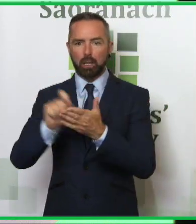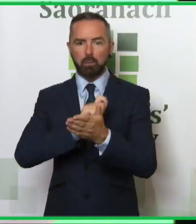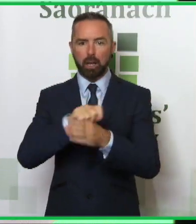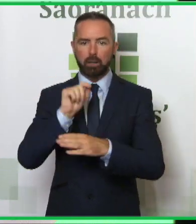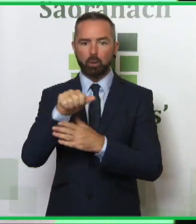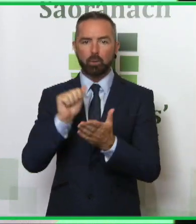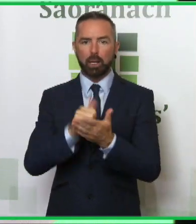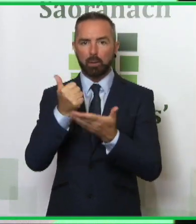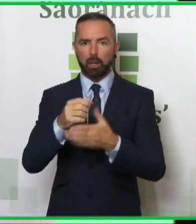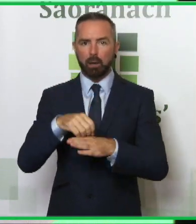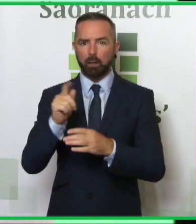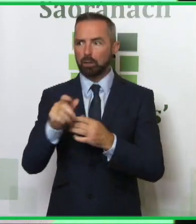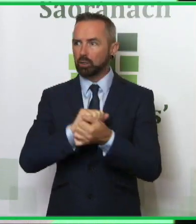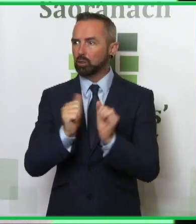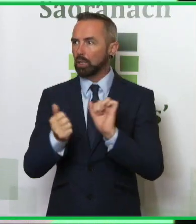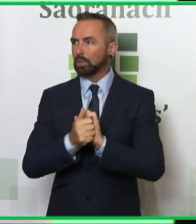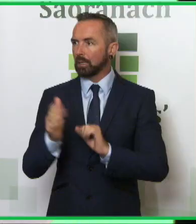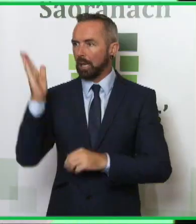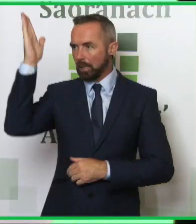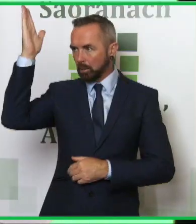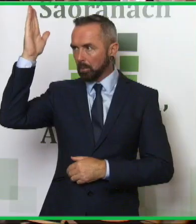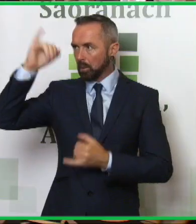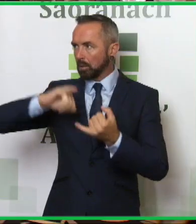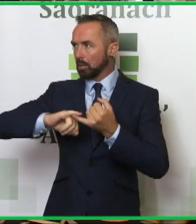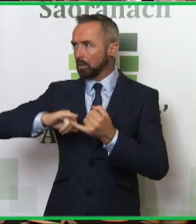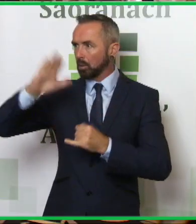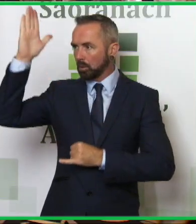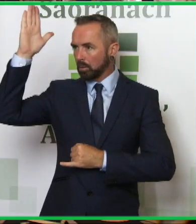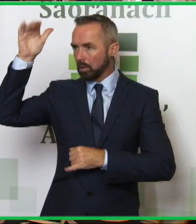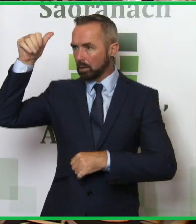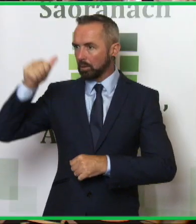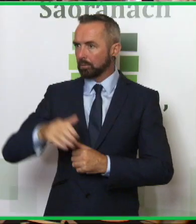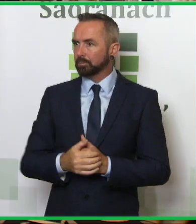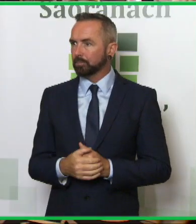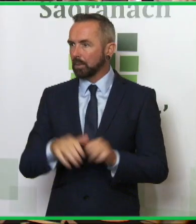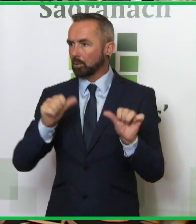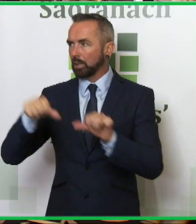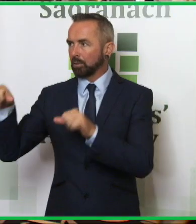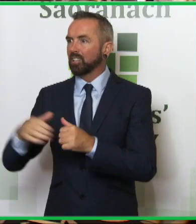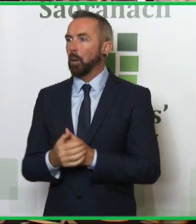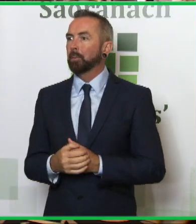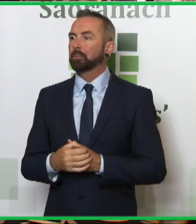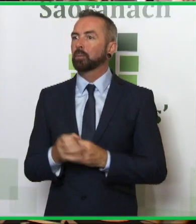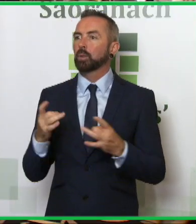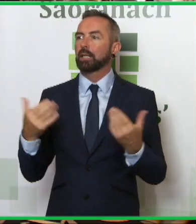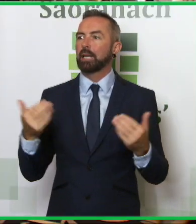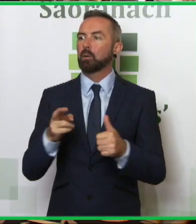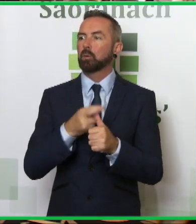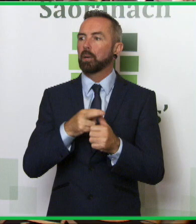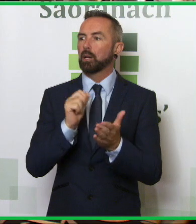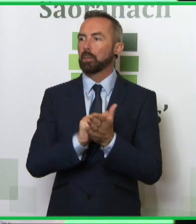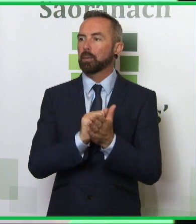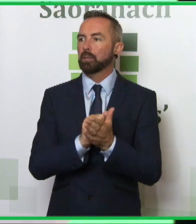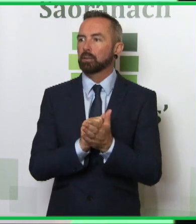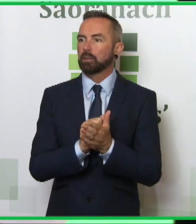papers based on those changes. Can I have a show of hands to just say agreed? Okay, agreed. We will now prepare those ballot papers. So we're